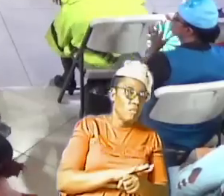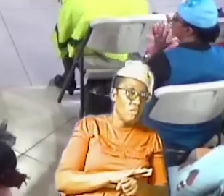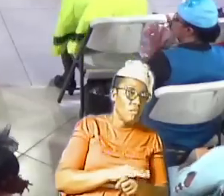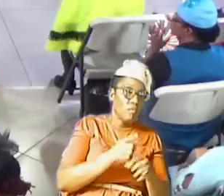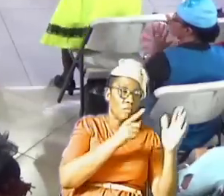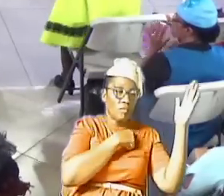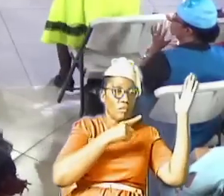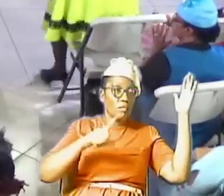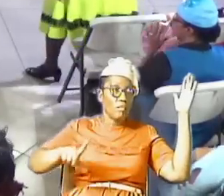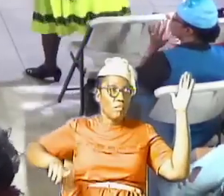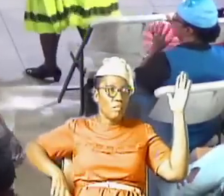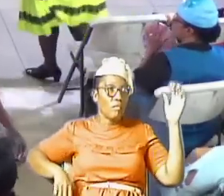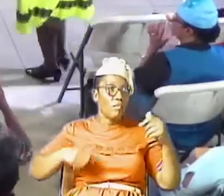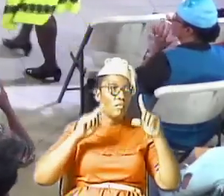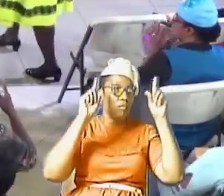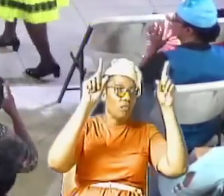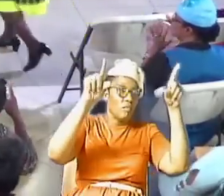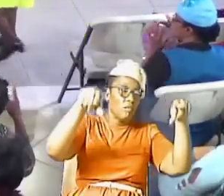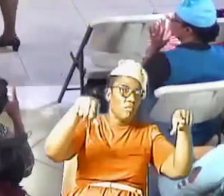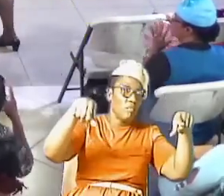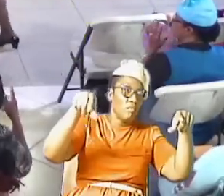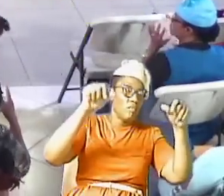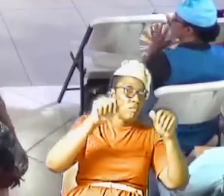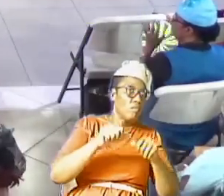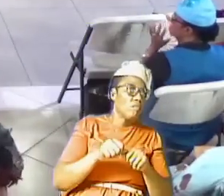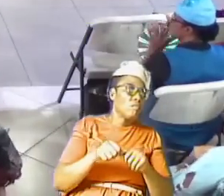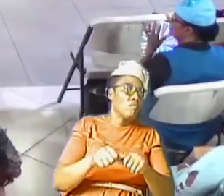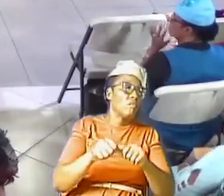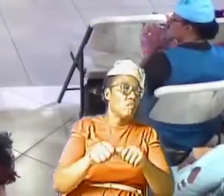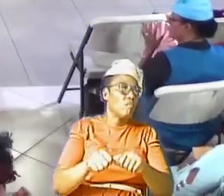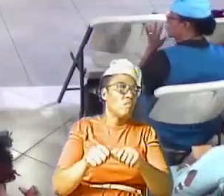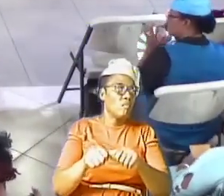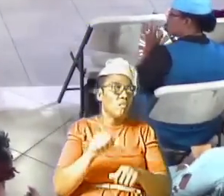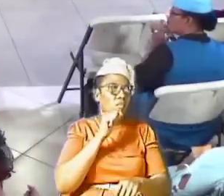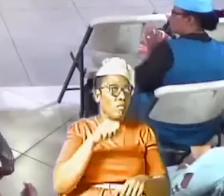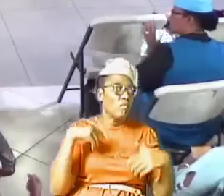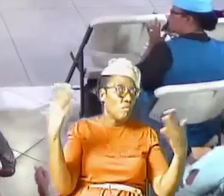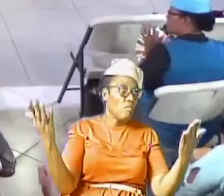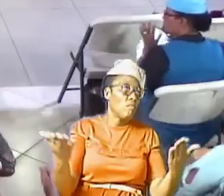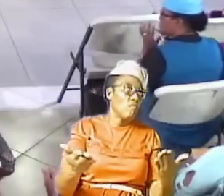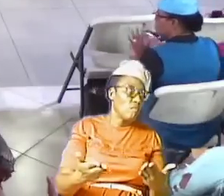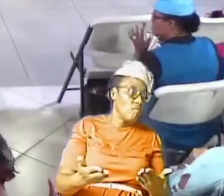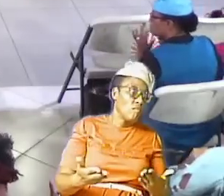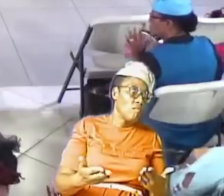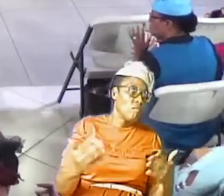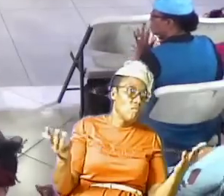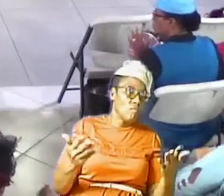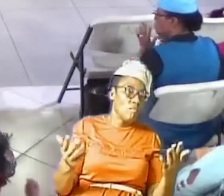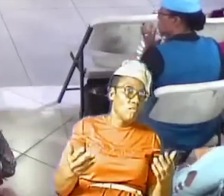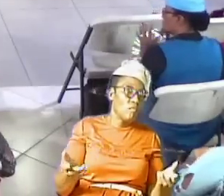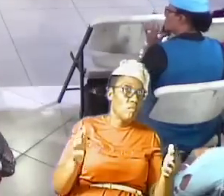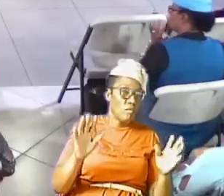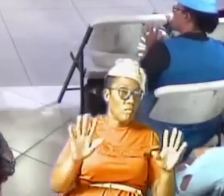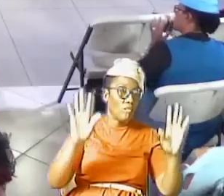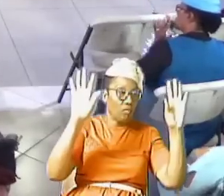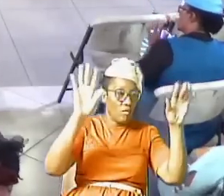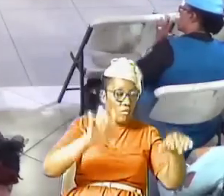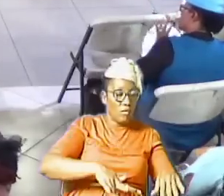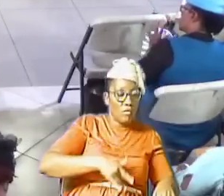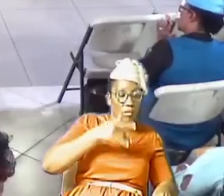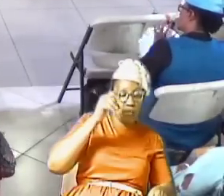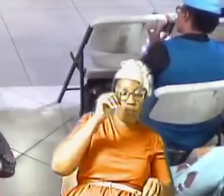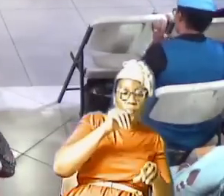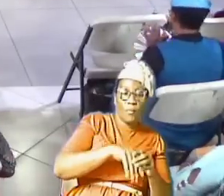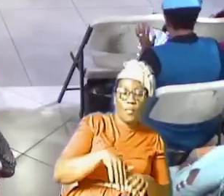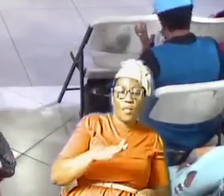my promise to the Lord, I'm going through. Oh yes, I'm here. What a